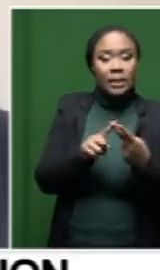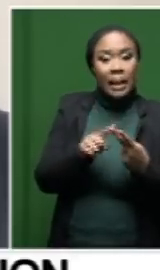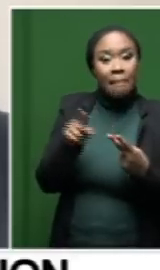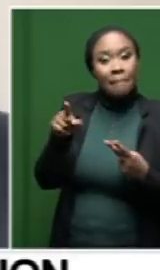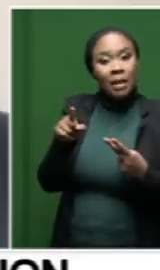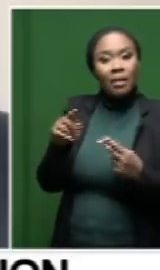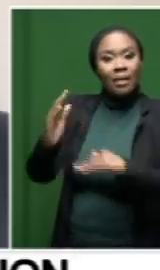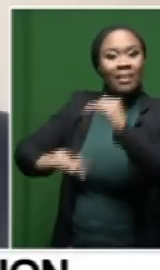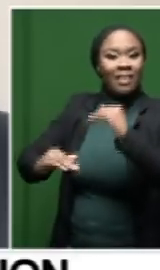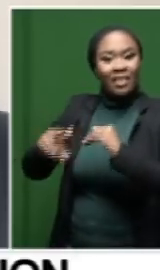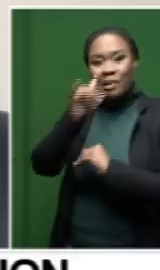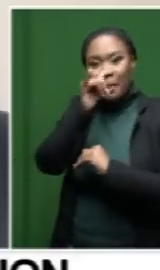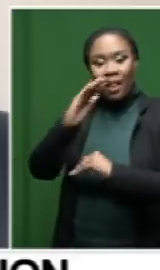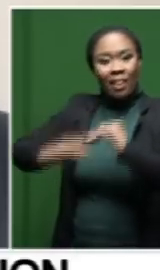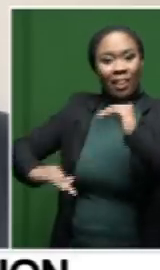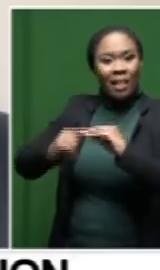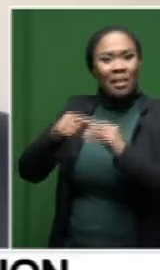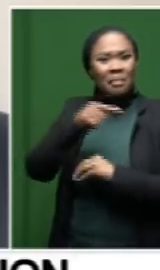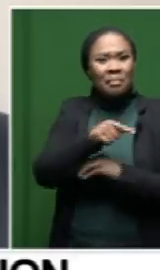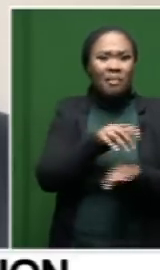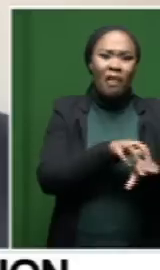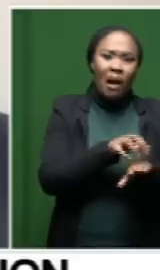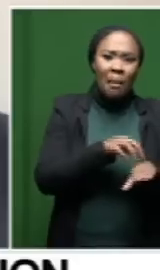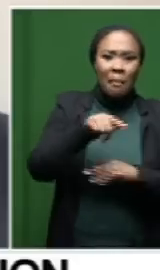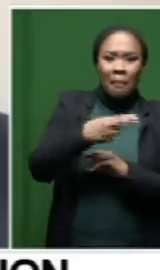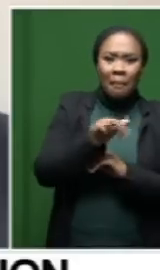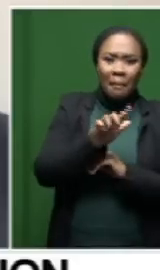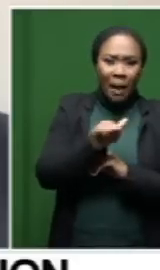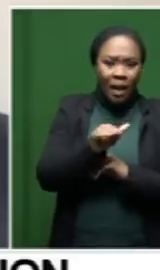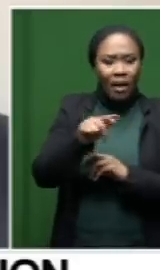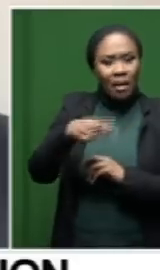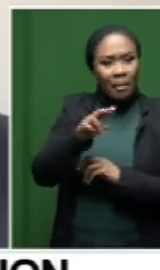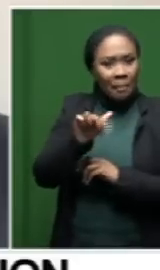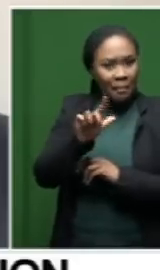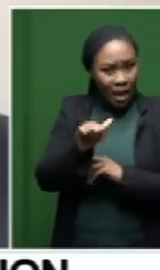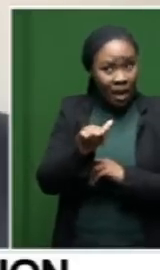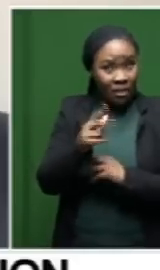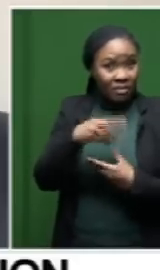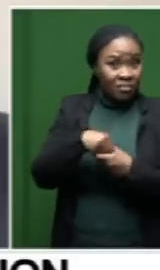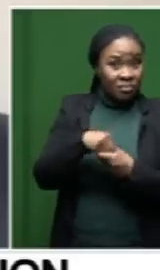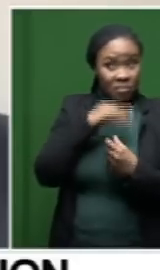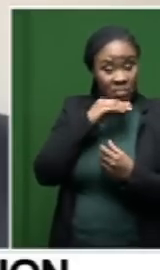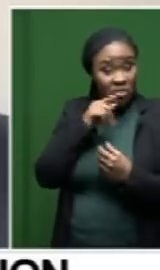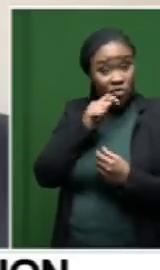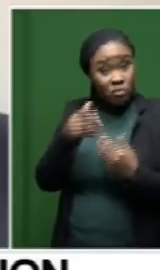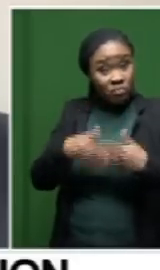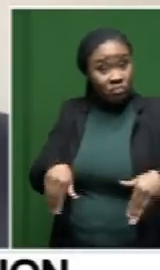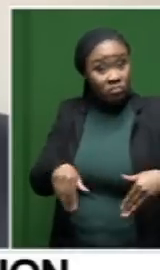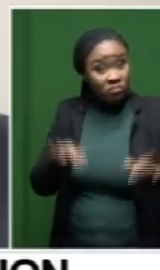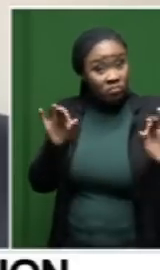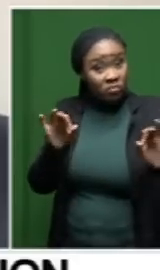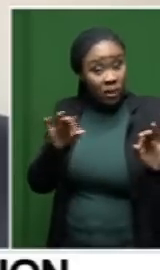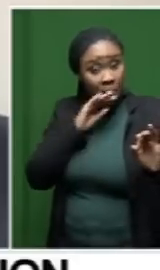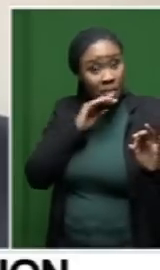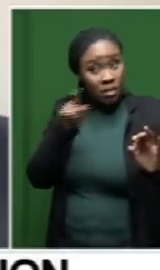been laid, of course, against the president on the Pala-Pala issue, which has caused divided views on whether President Ramaphosa is